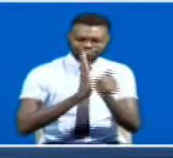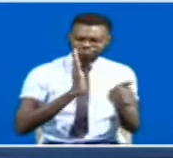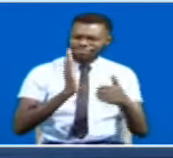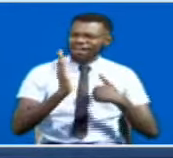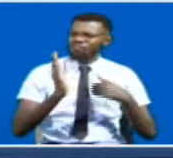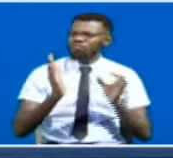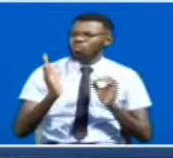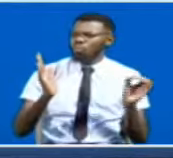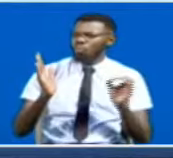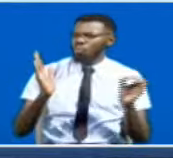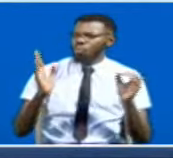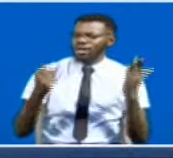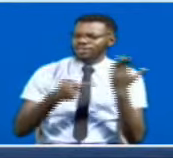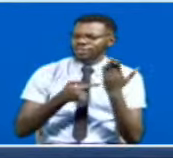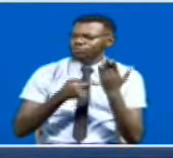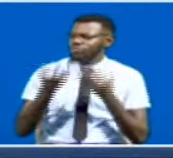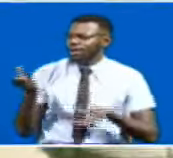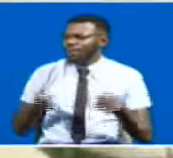digital economy.